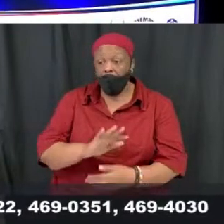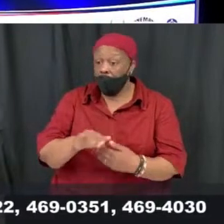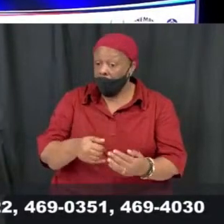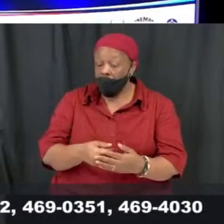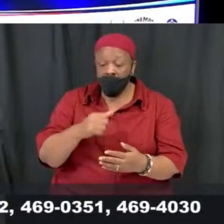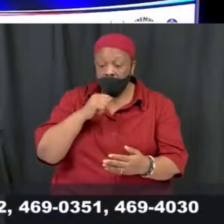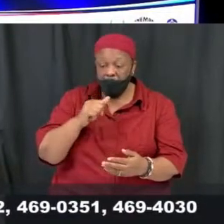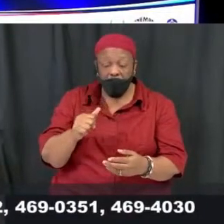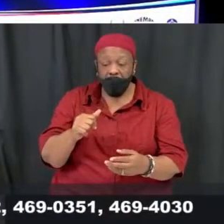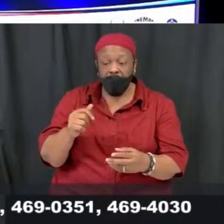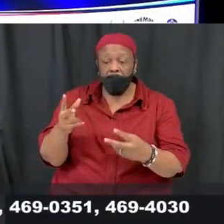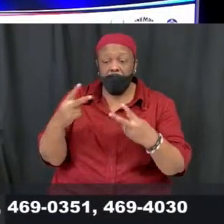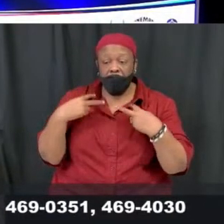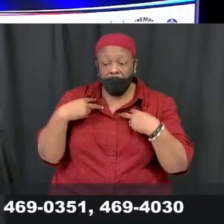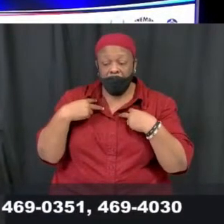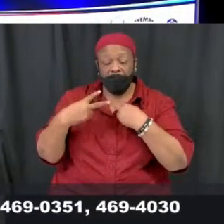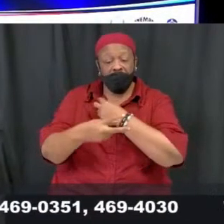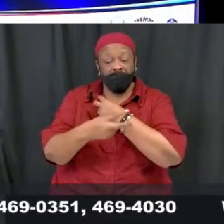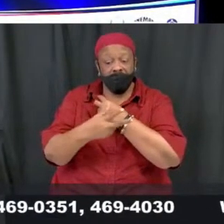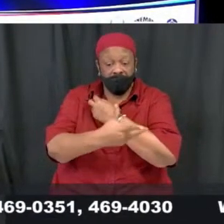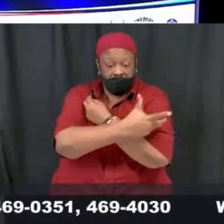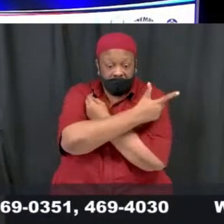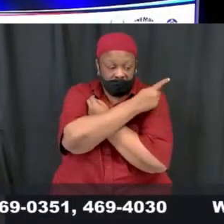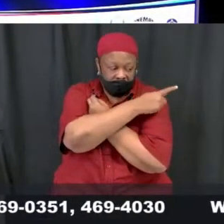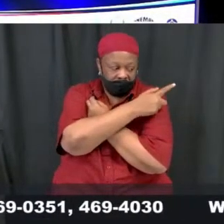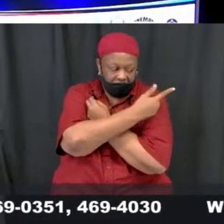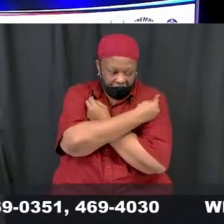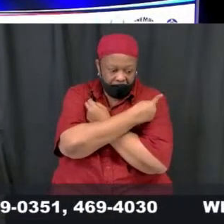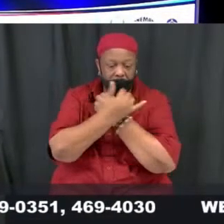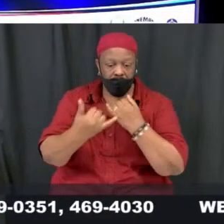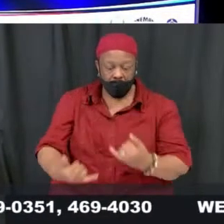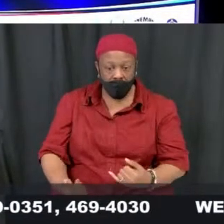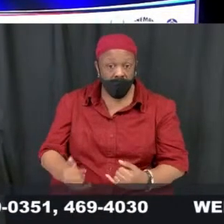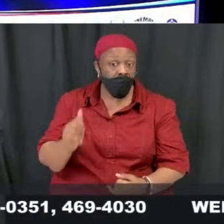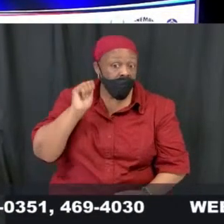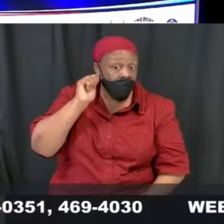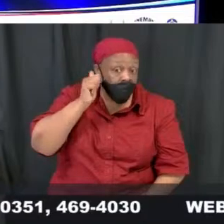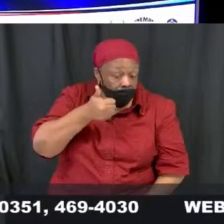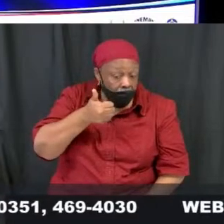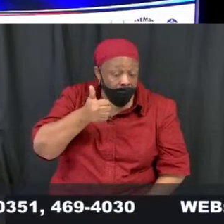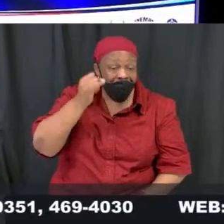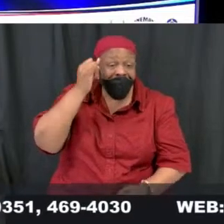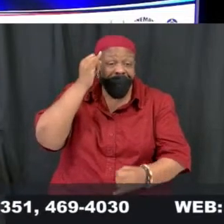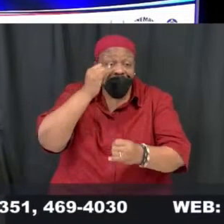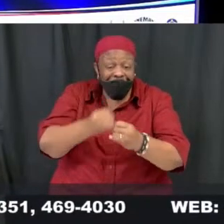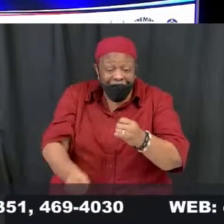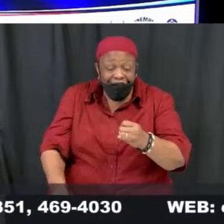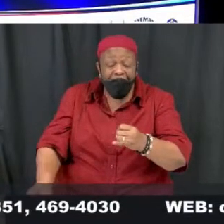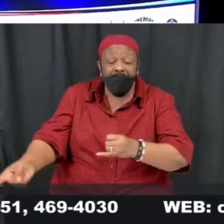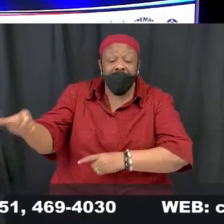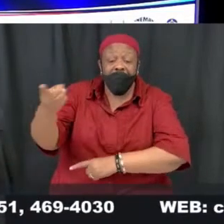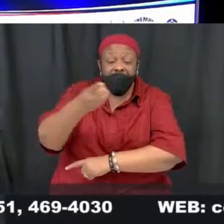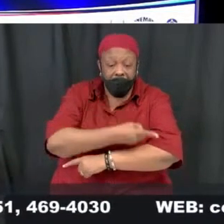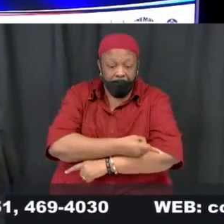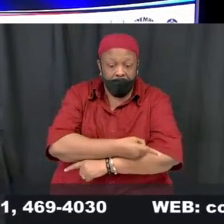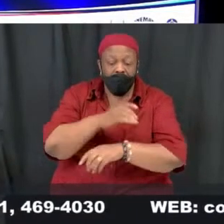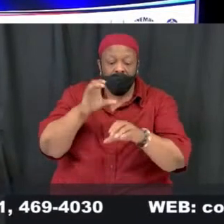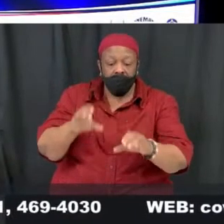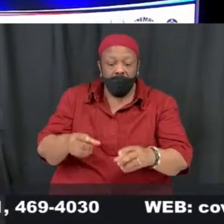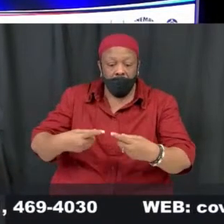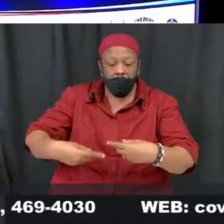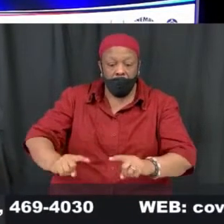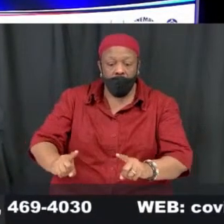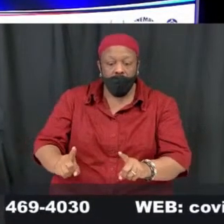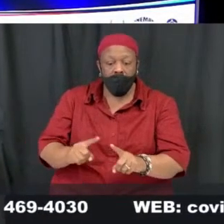vaccinated yet to protect yourself. Tomorrow is the last day you can go and be guaranteed a first and second shot to be